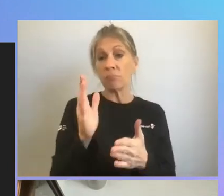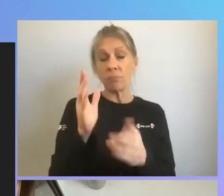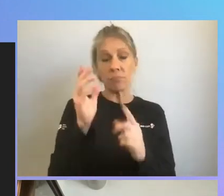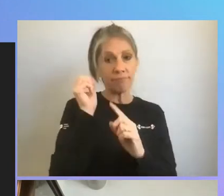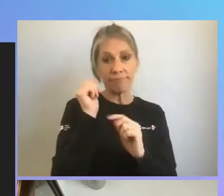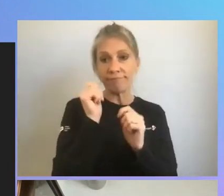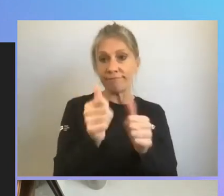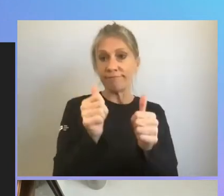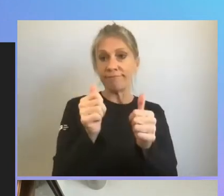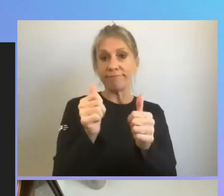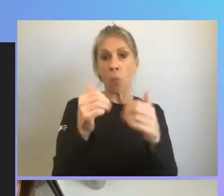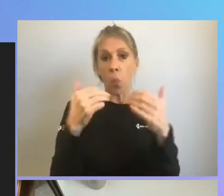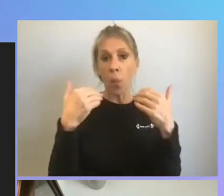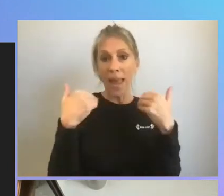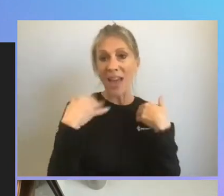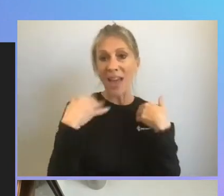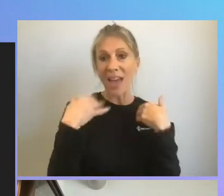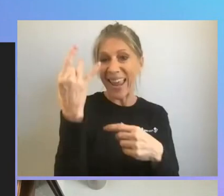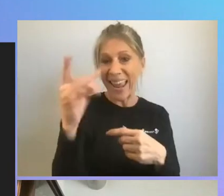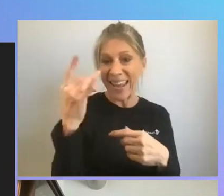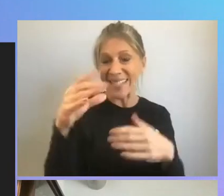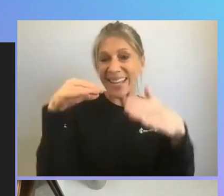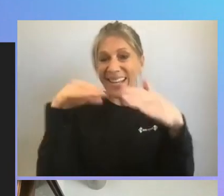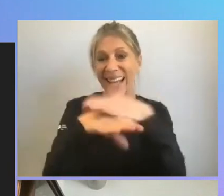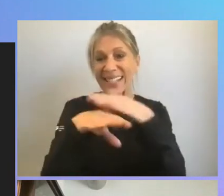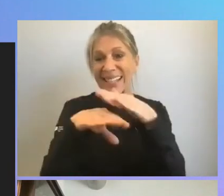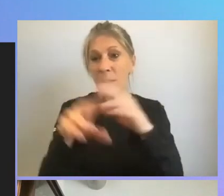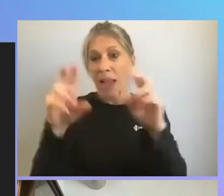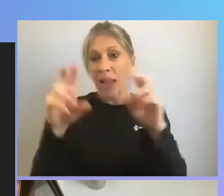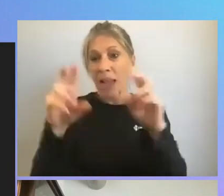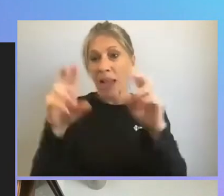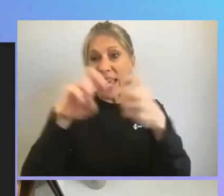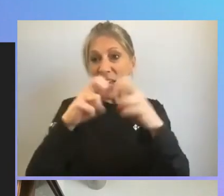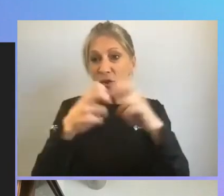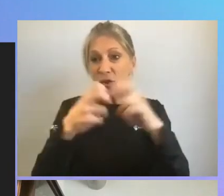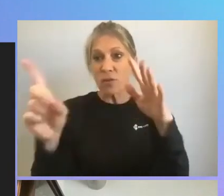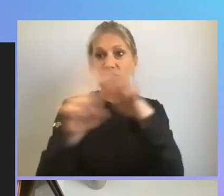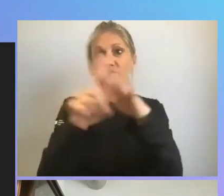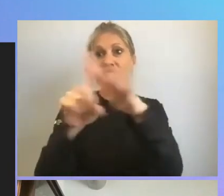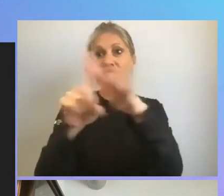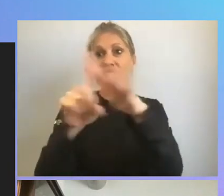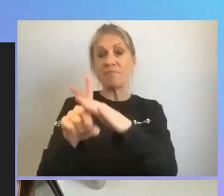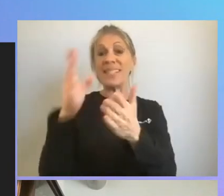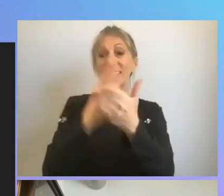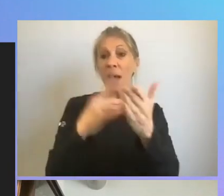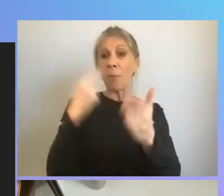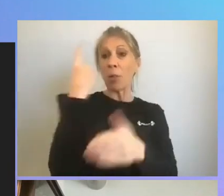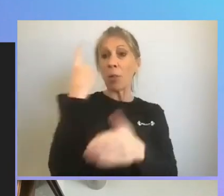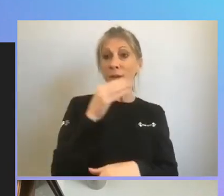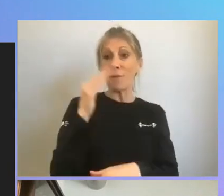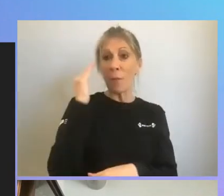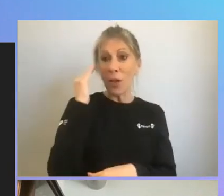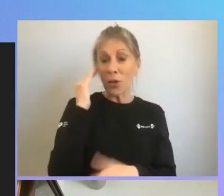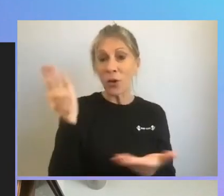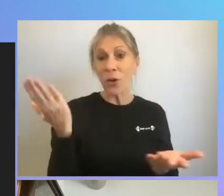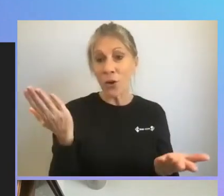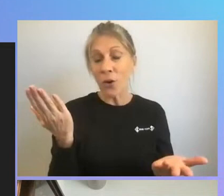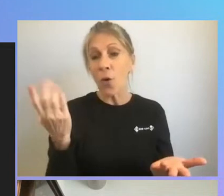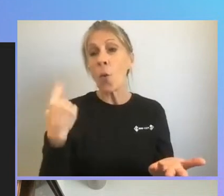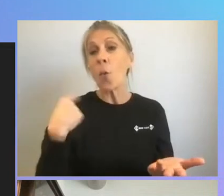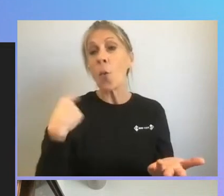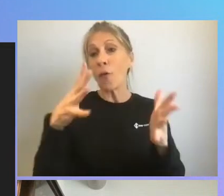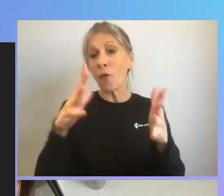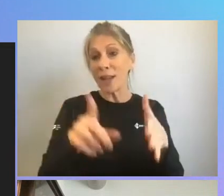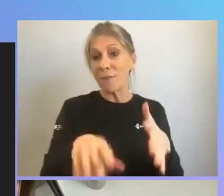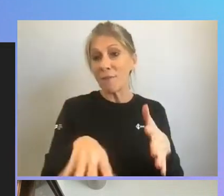second, we have 18 accessibility issues found. Some of these accessibility issues should look familiar because we actually found them in earlier stages. So I